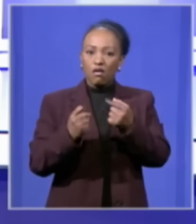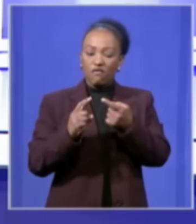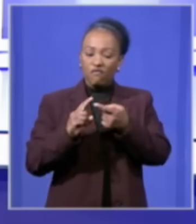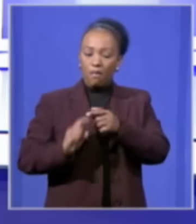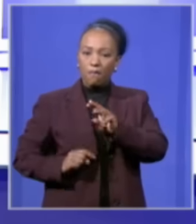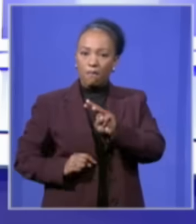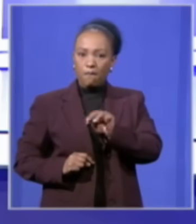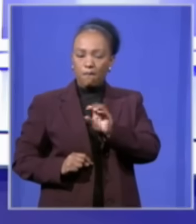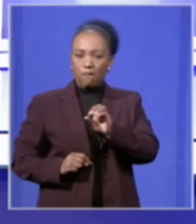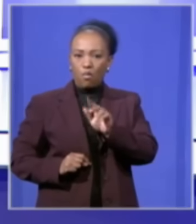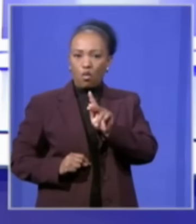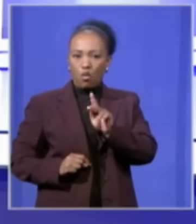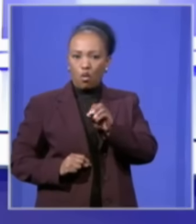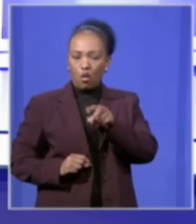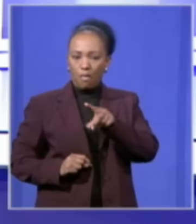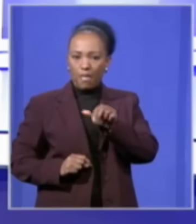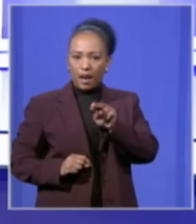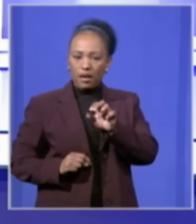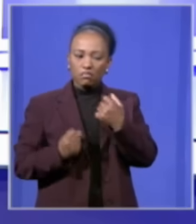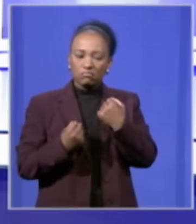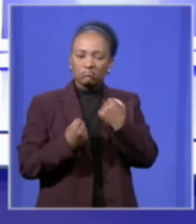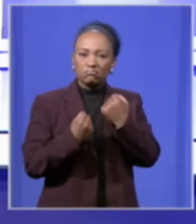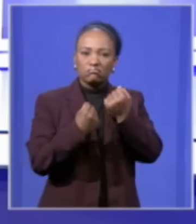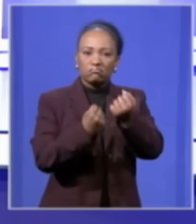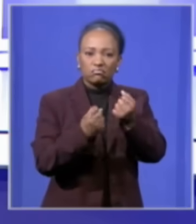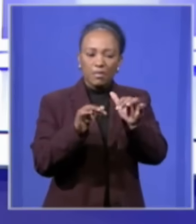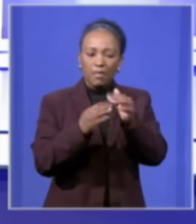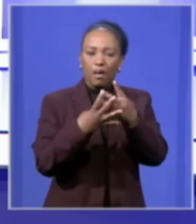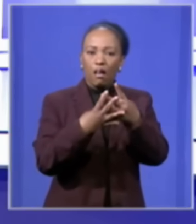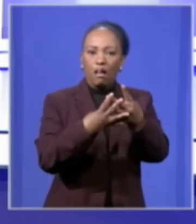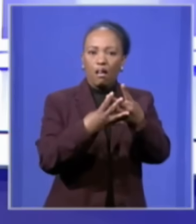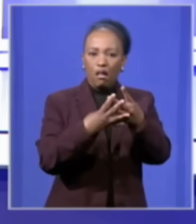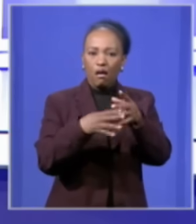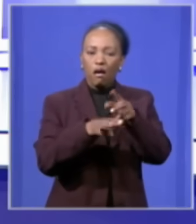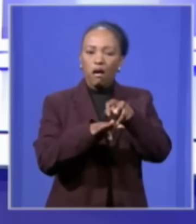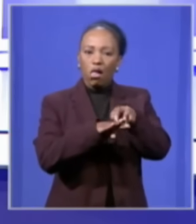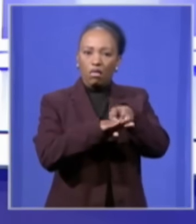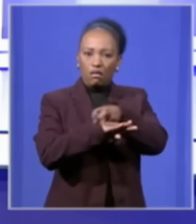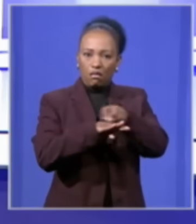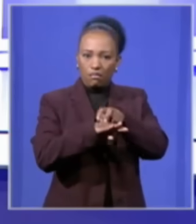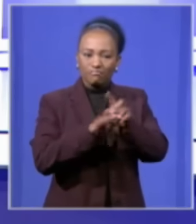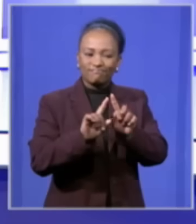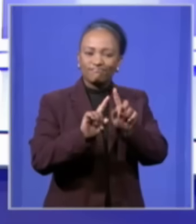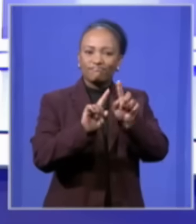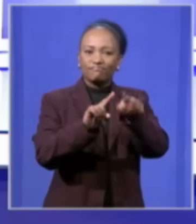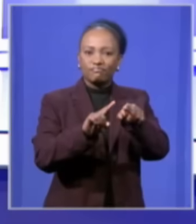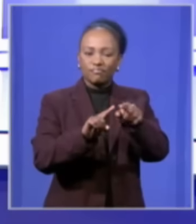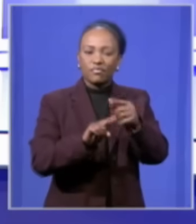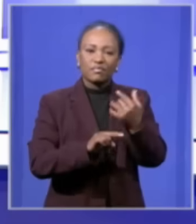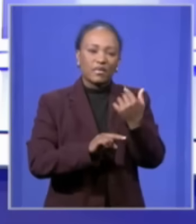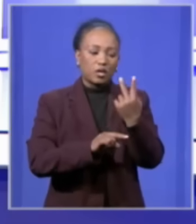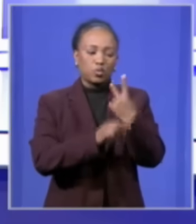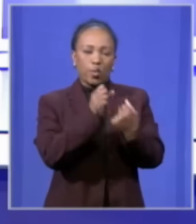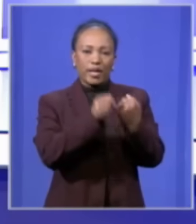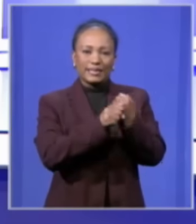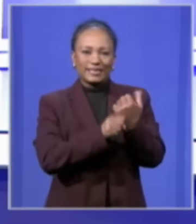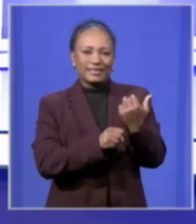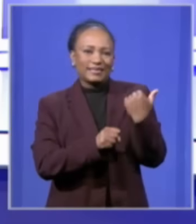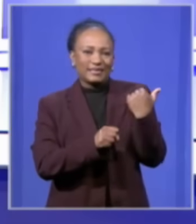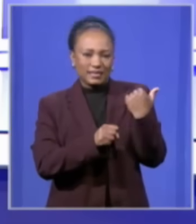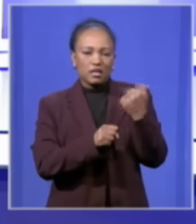ya kgorontsheko ya magistrata ka mo Kgopong bagolegwa ba go tšwa ka mo Kgopong ba beilwe ka Mokopane mengwageng e mebedi ya go feta ka